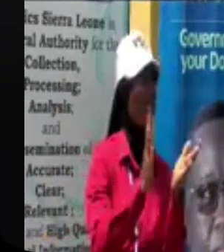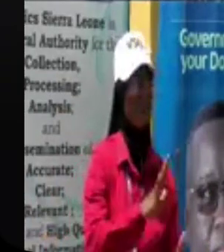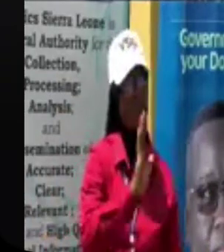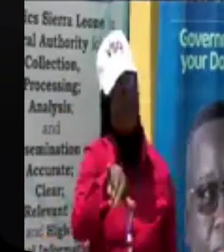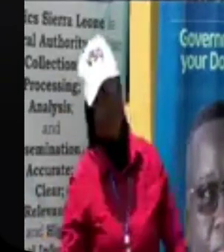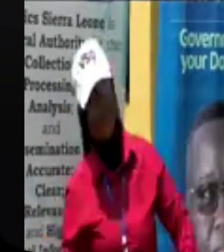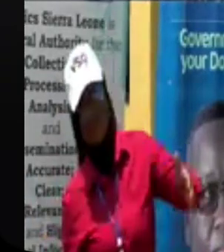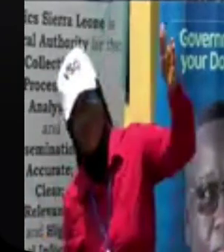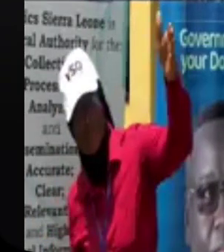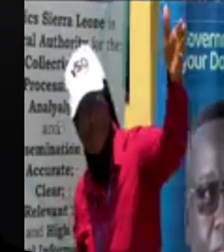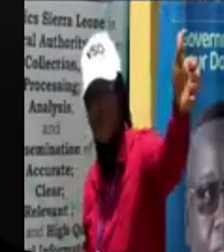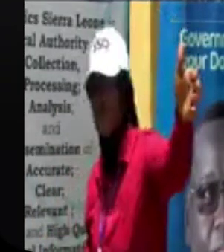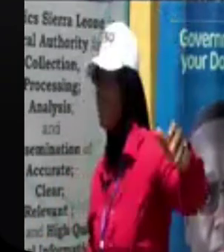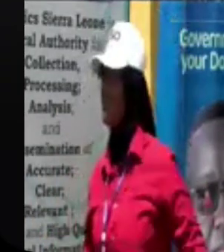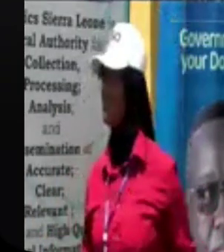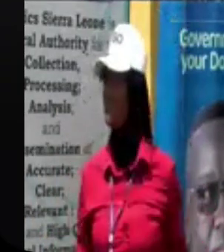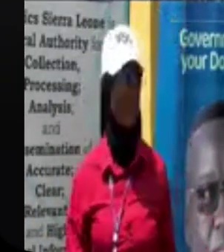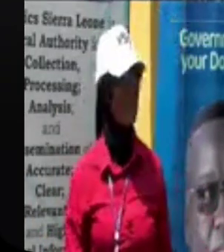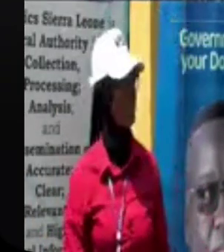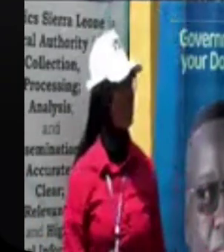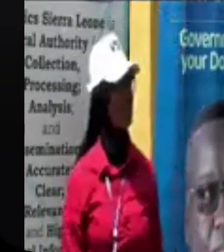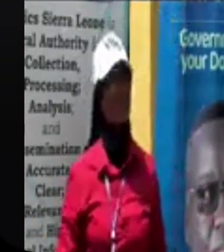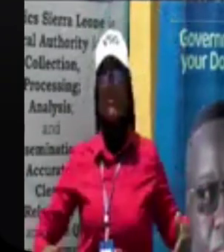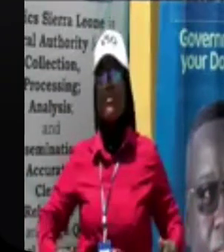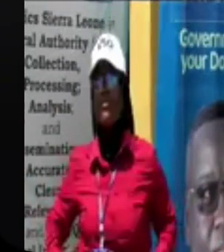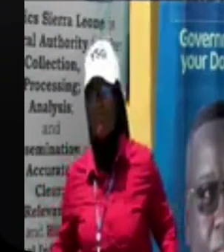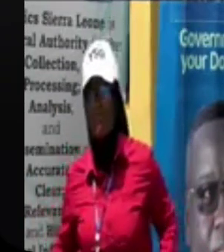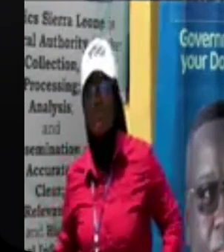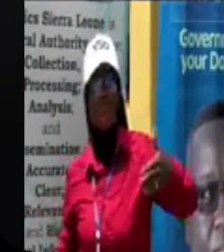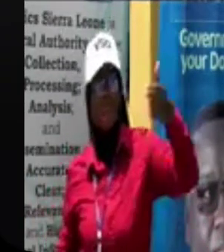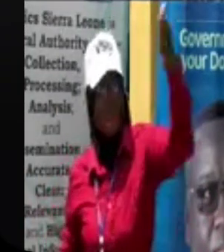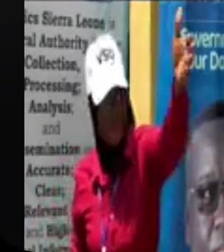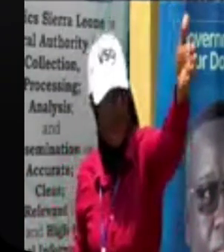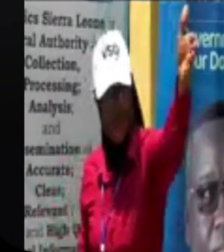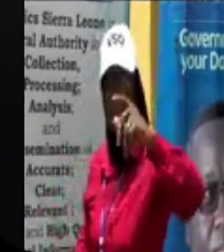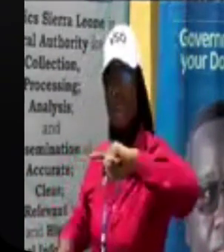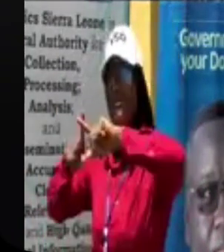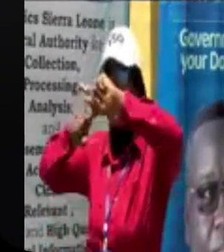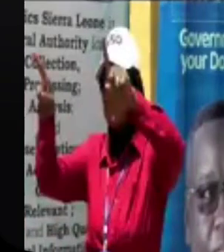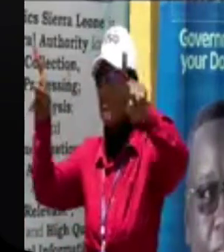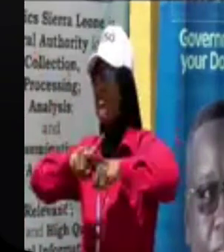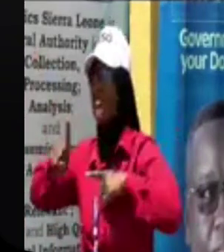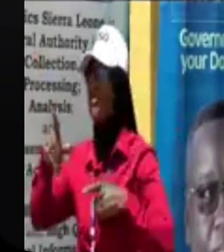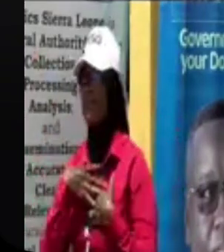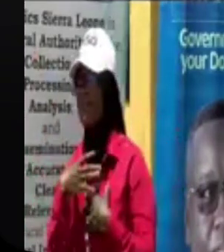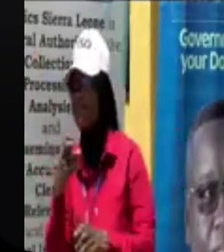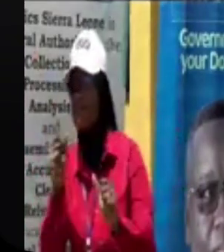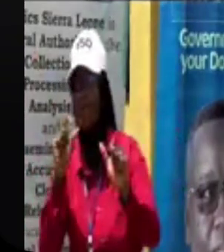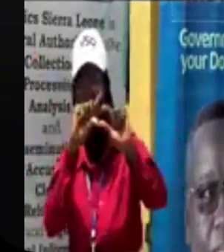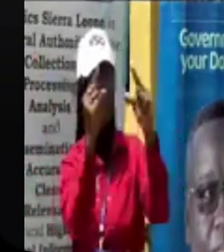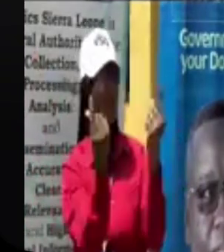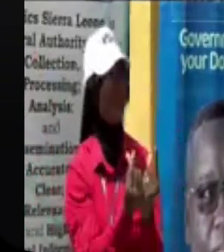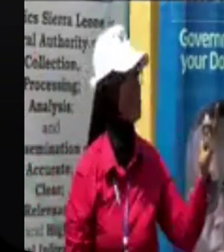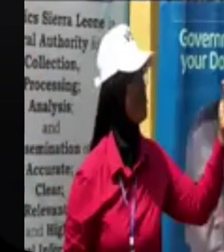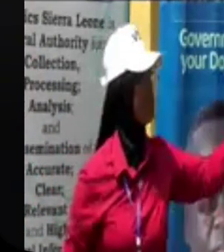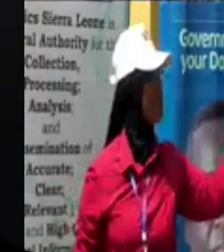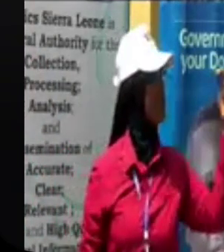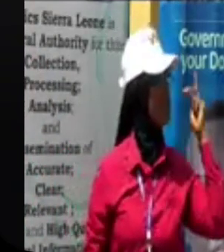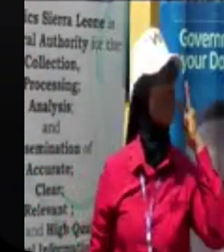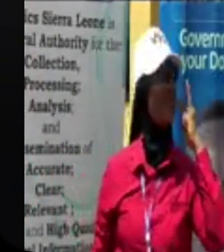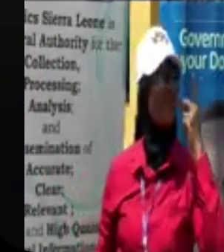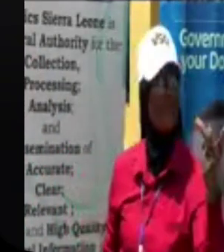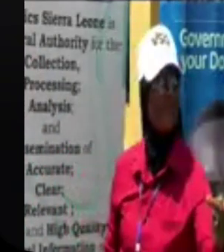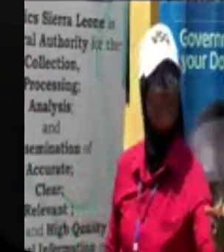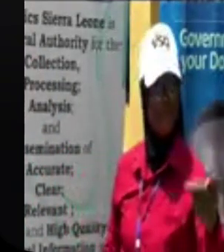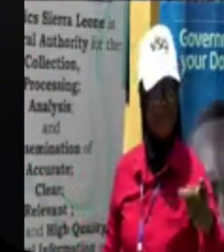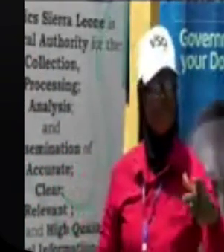under. The youthman there under. We get different interest groups. So you will see as well. We try to